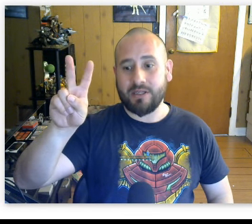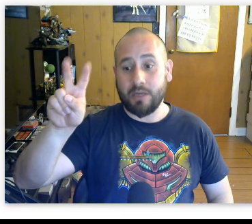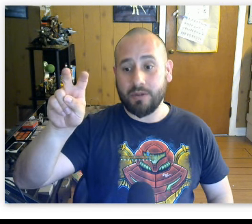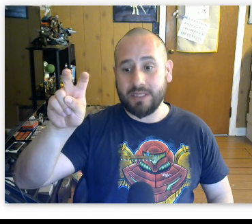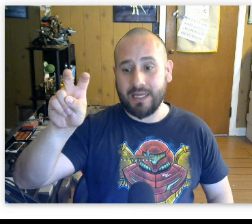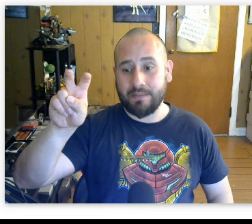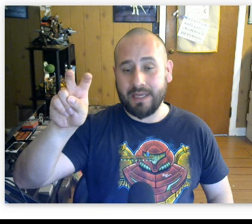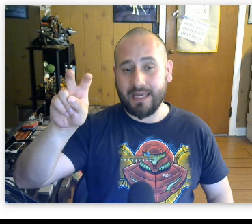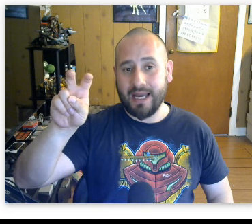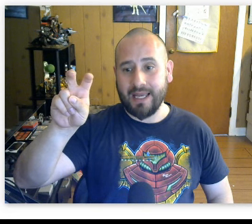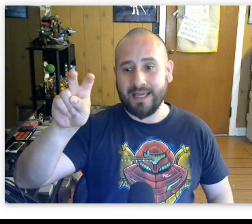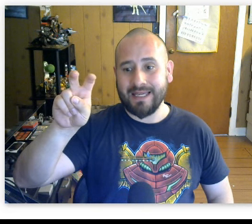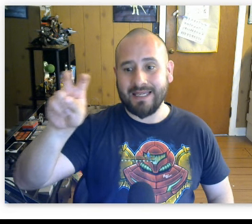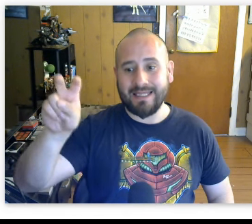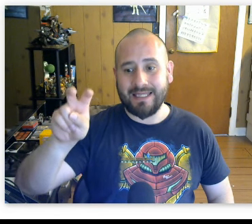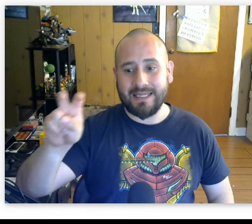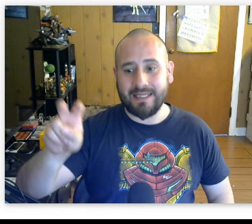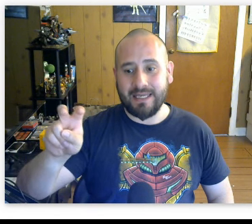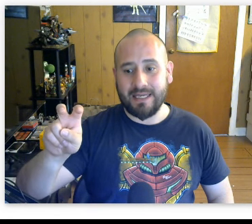is a double Z.